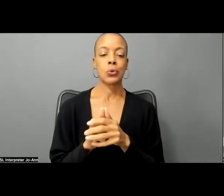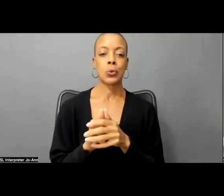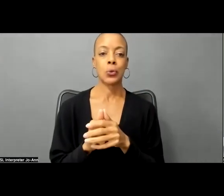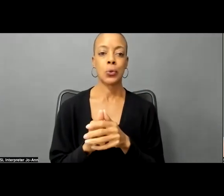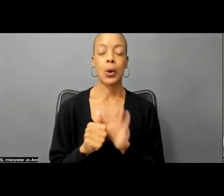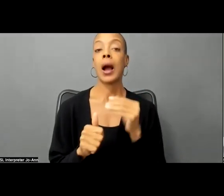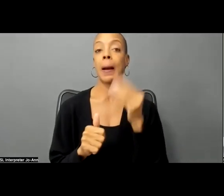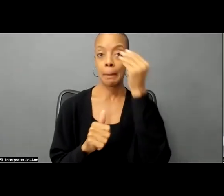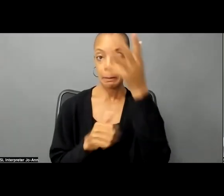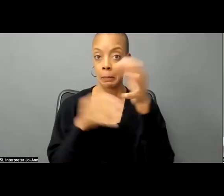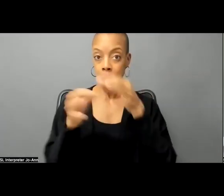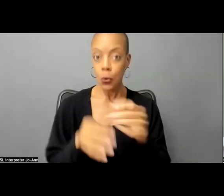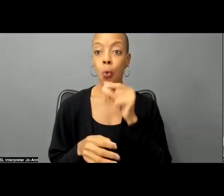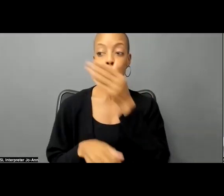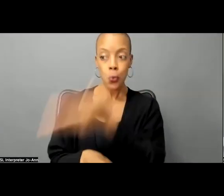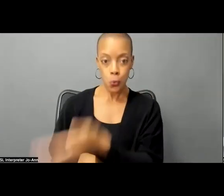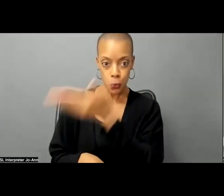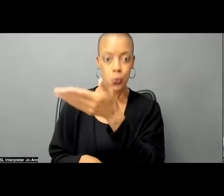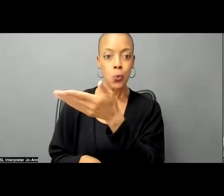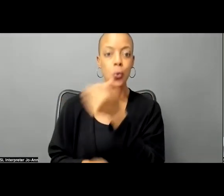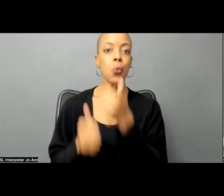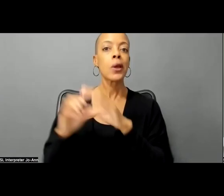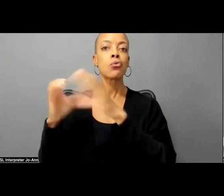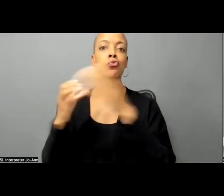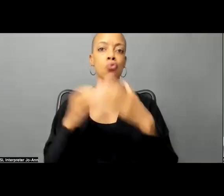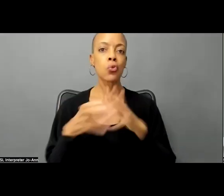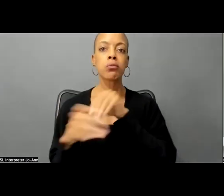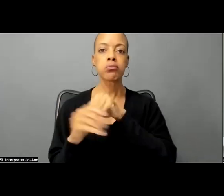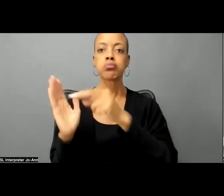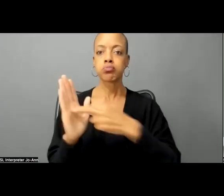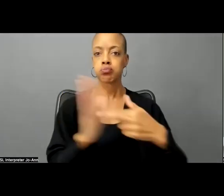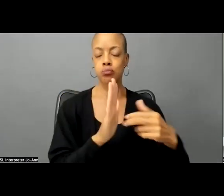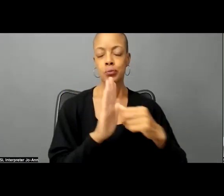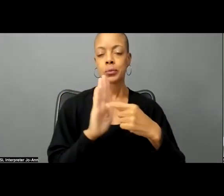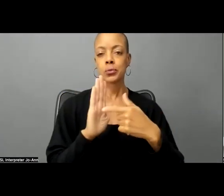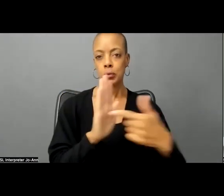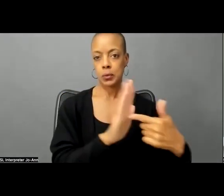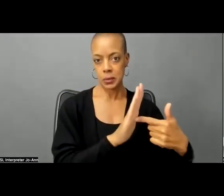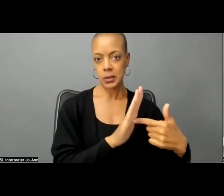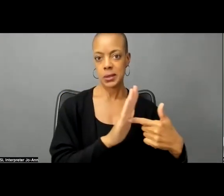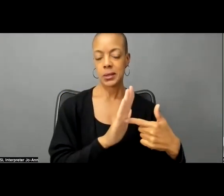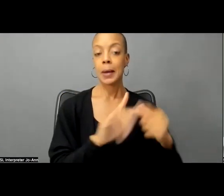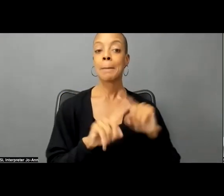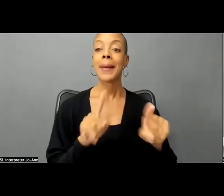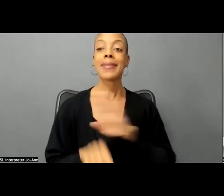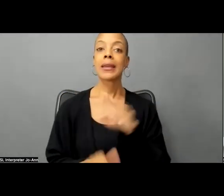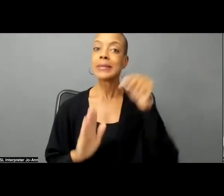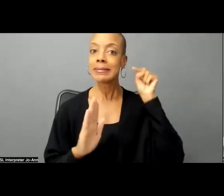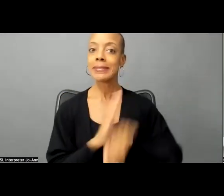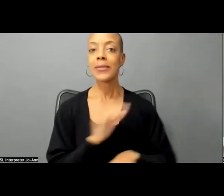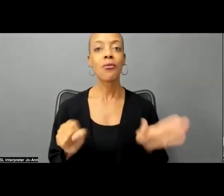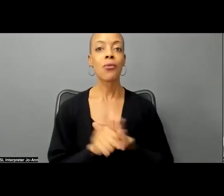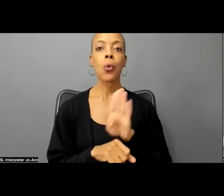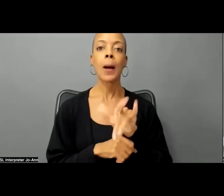I'm going to tell you who they are and which group that they're representing by way of introduction. But we will share their detailed bios in